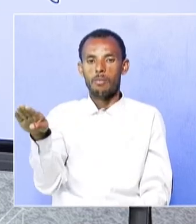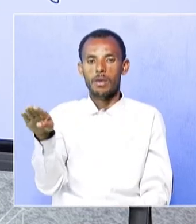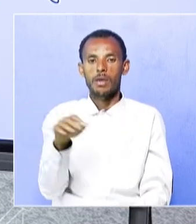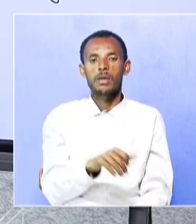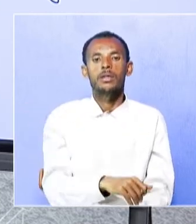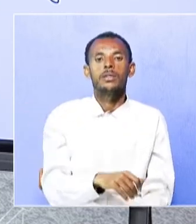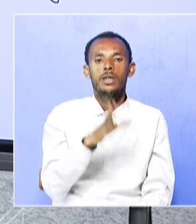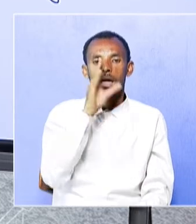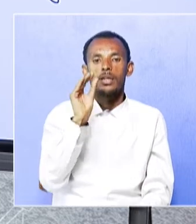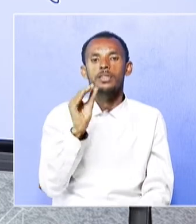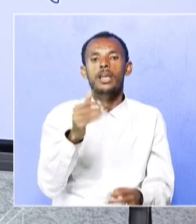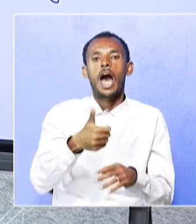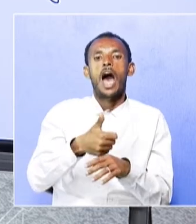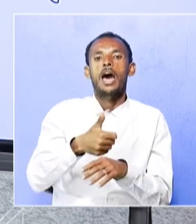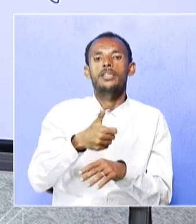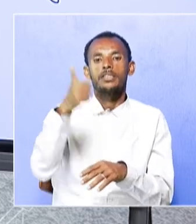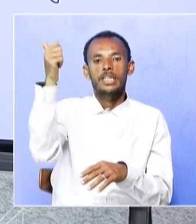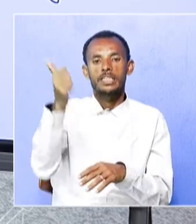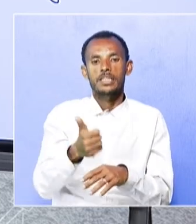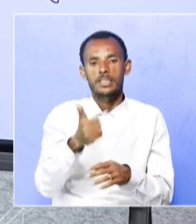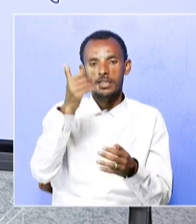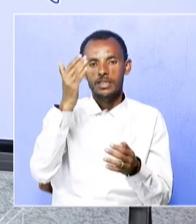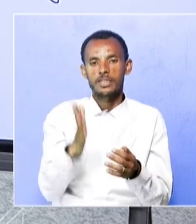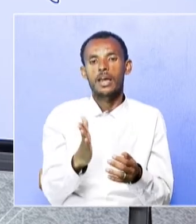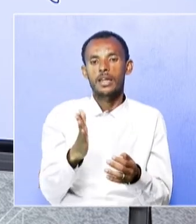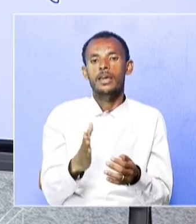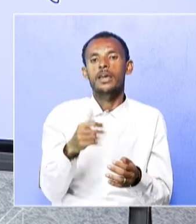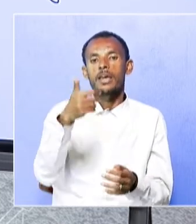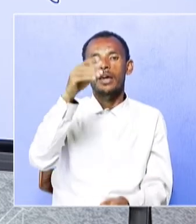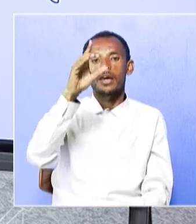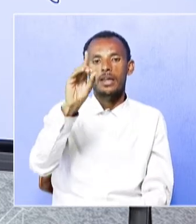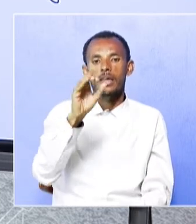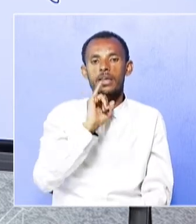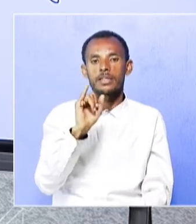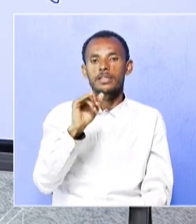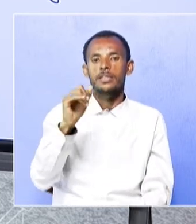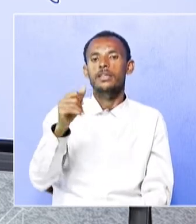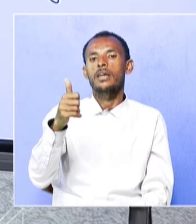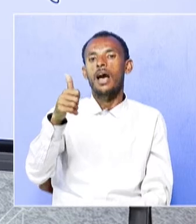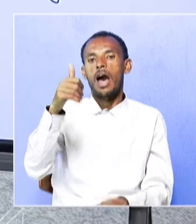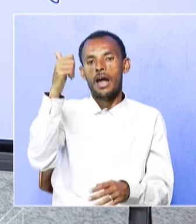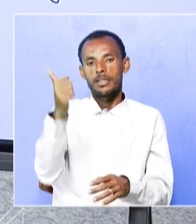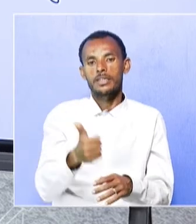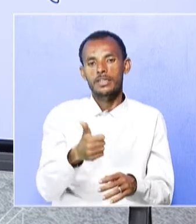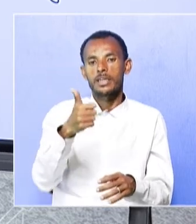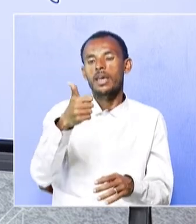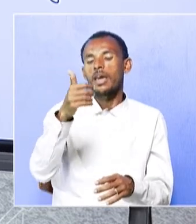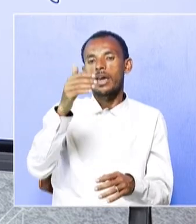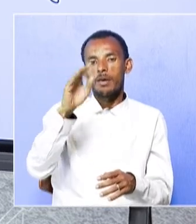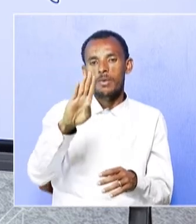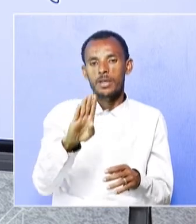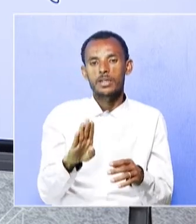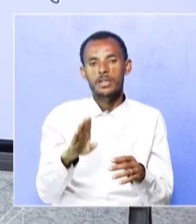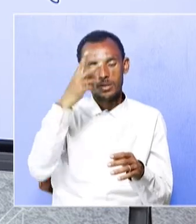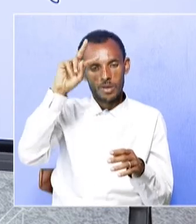hypotenuse and the adjacent side. Look, AD is adjacent to AC, right? If you are taking the